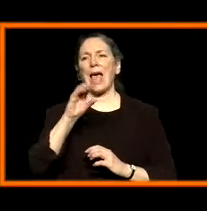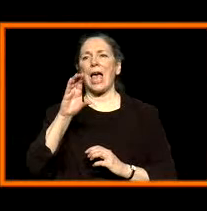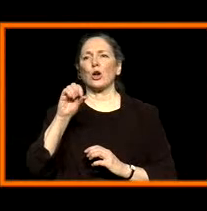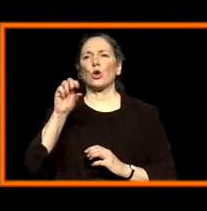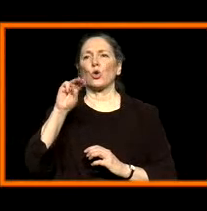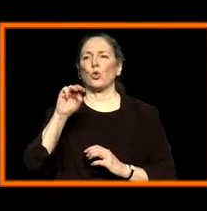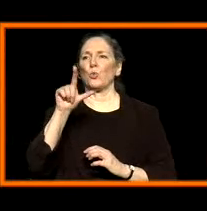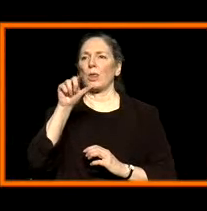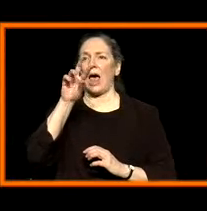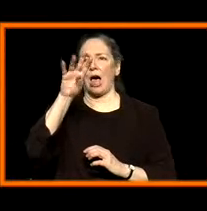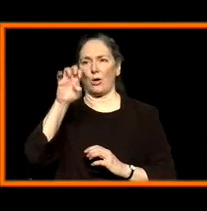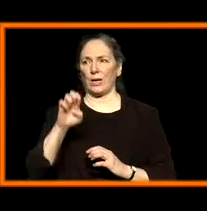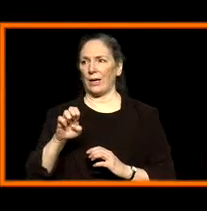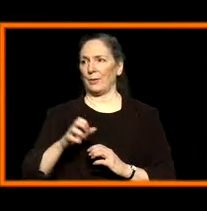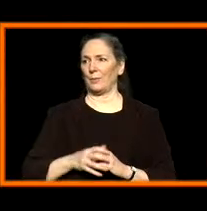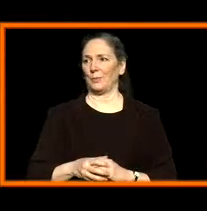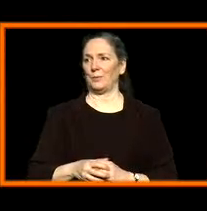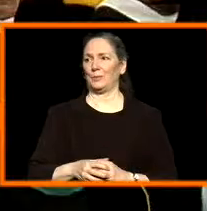laude.